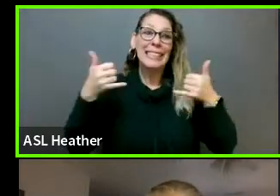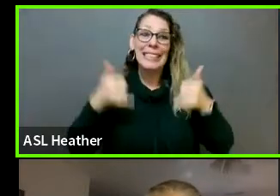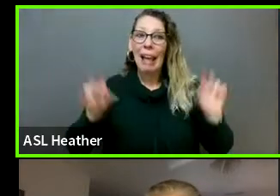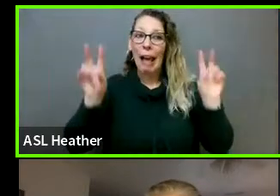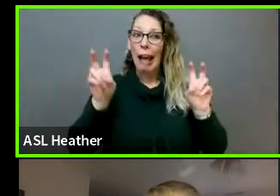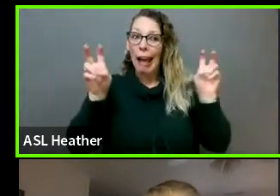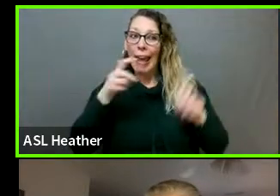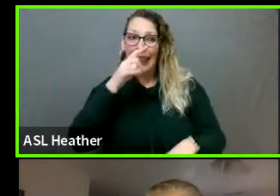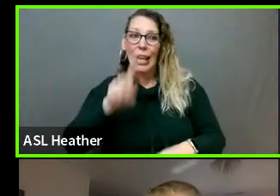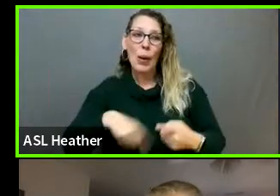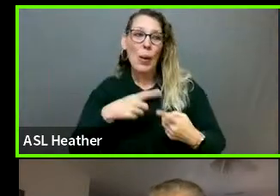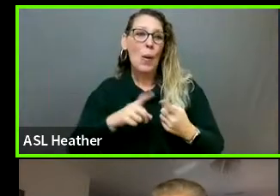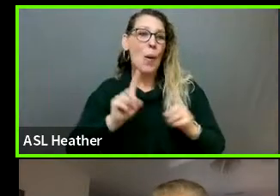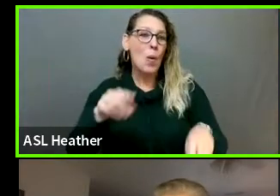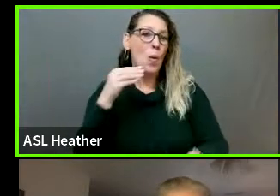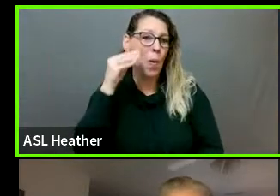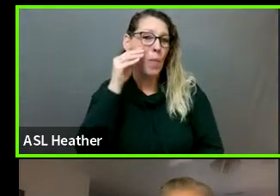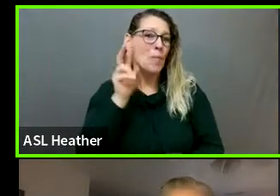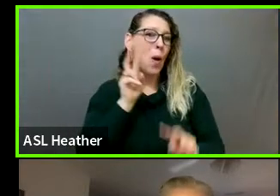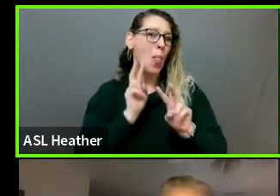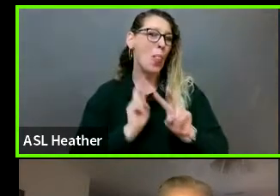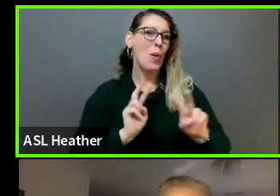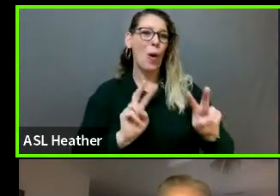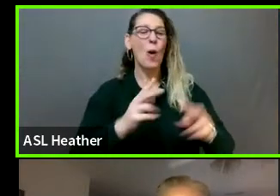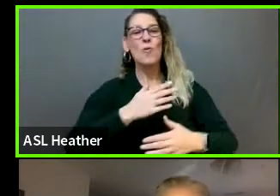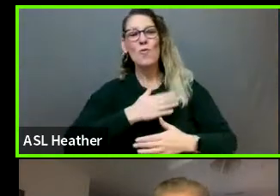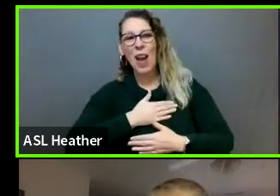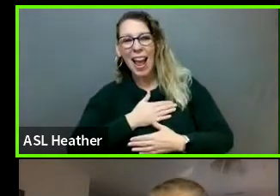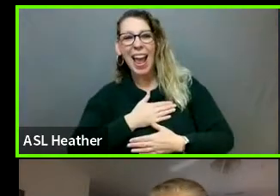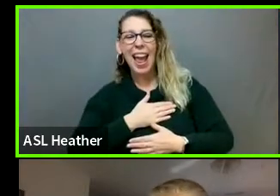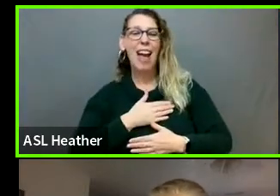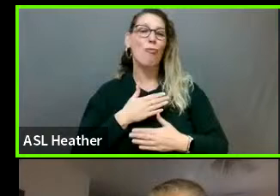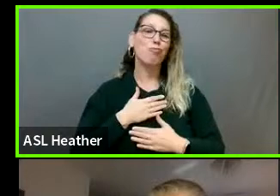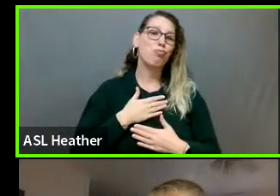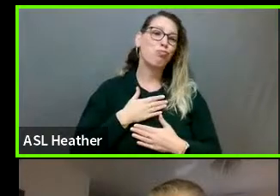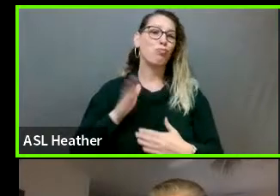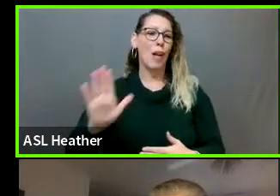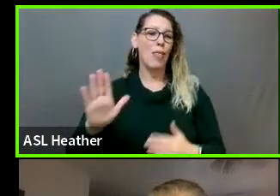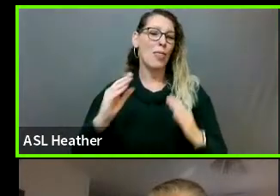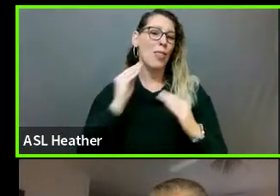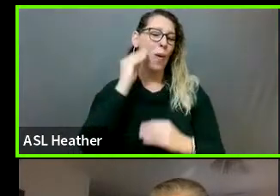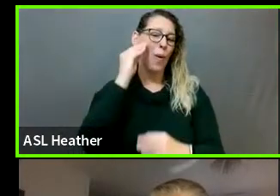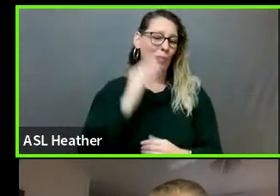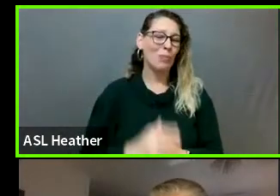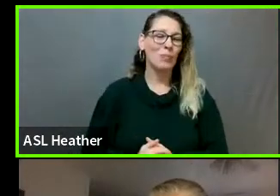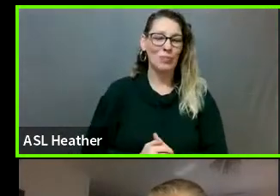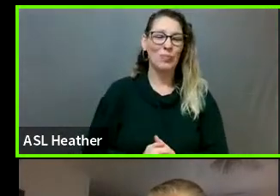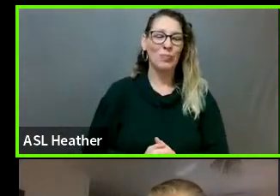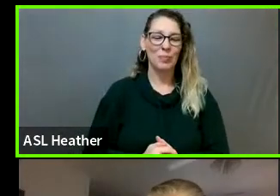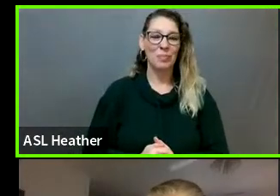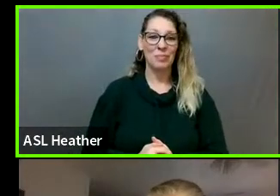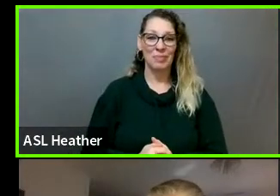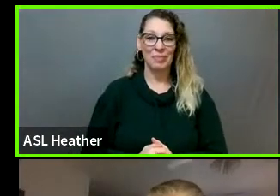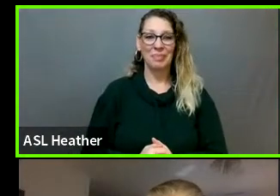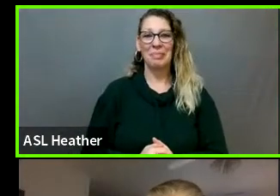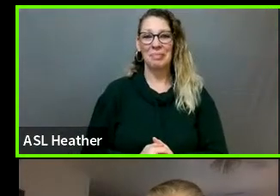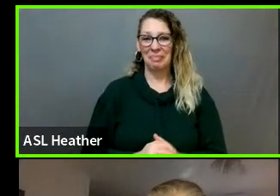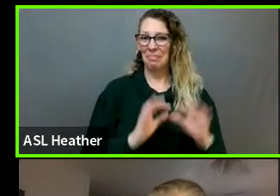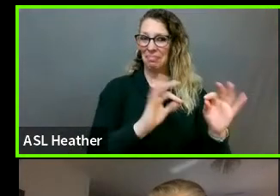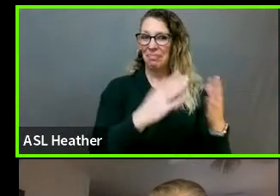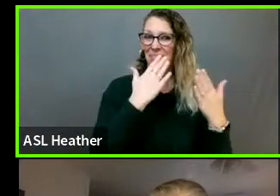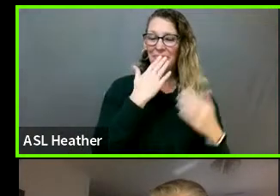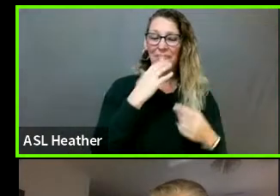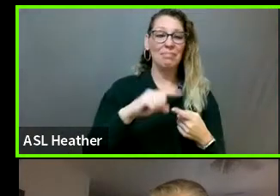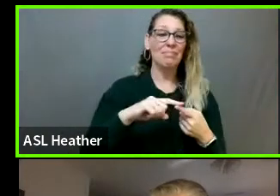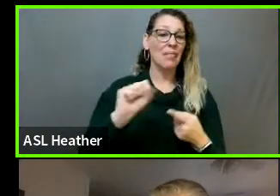I go home, and I'm very much looking forward to some rest and relaxation at their place. Thank you.